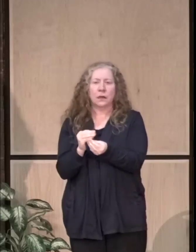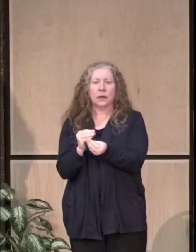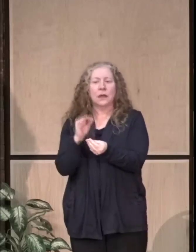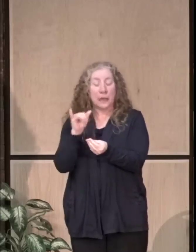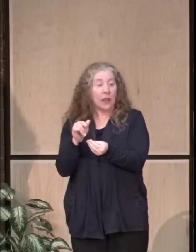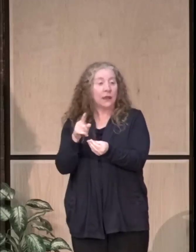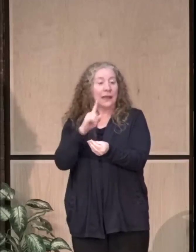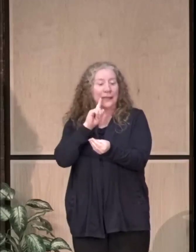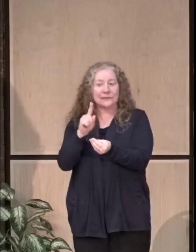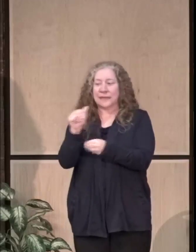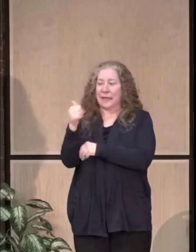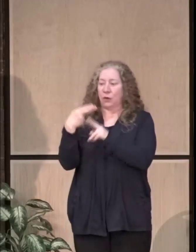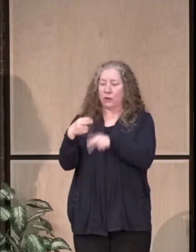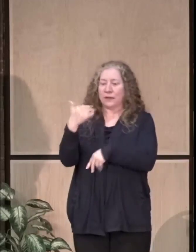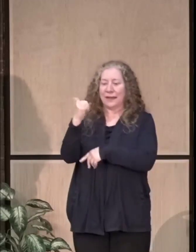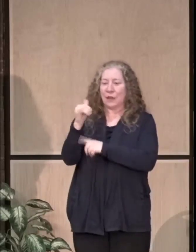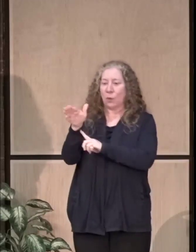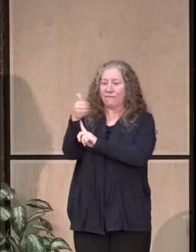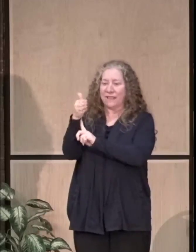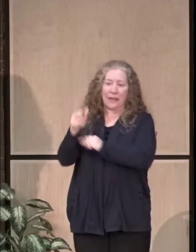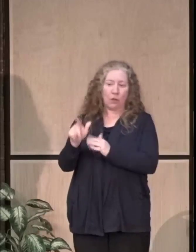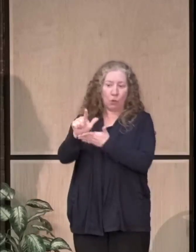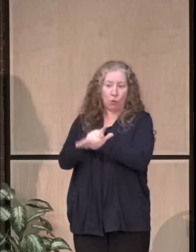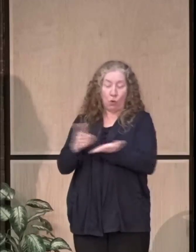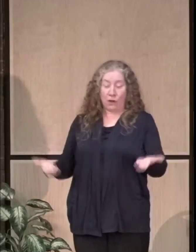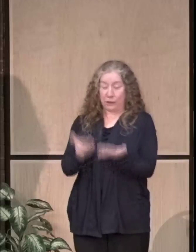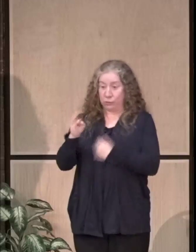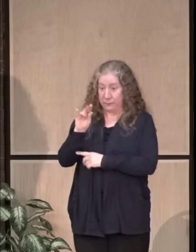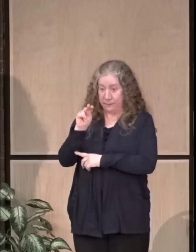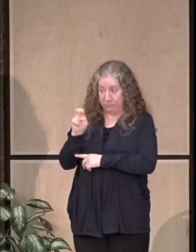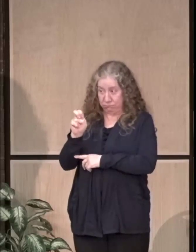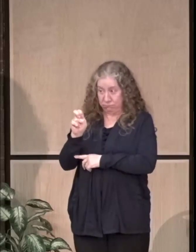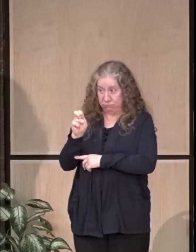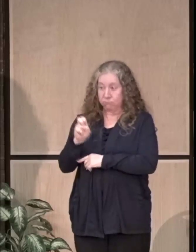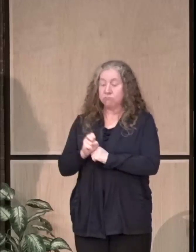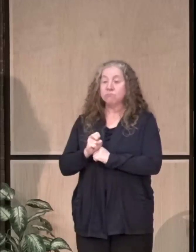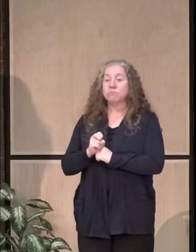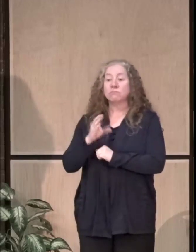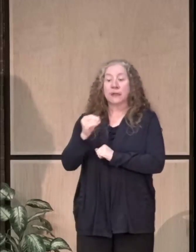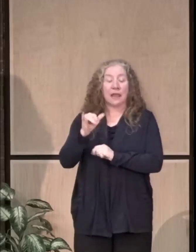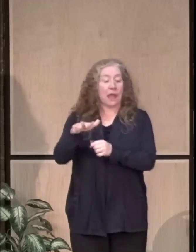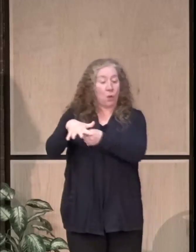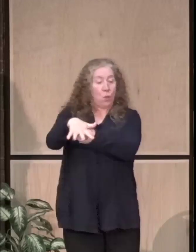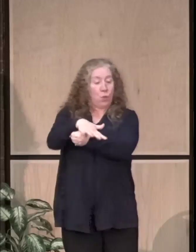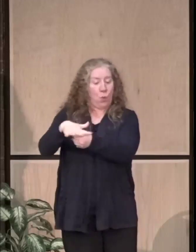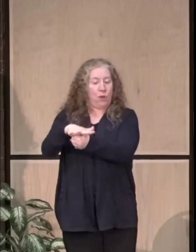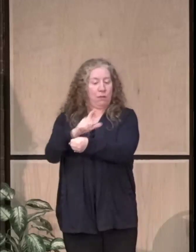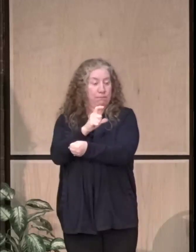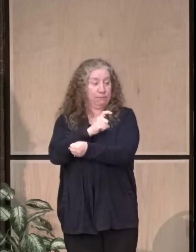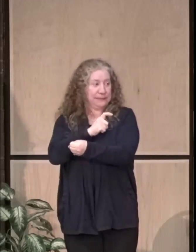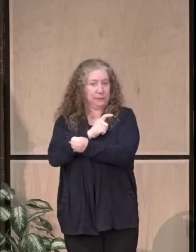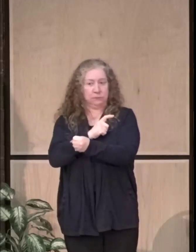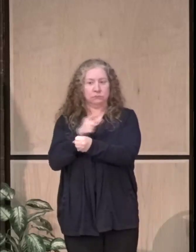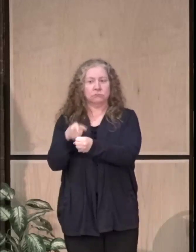that there is a yellow flag law in the state of Maine, and that local law enforcement, that it